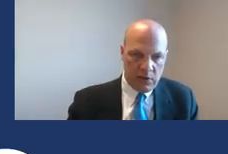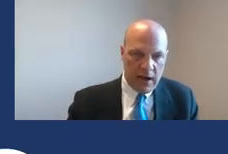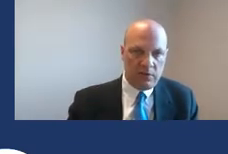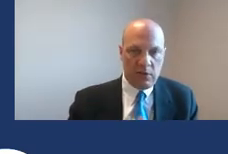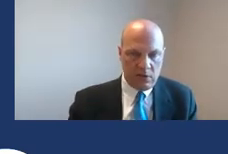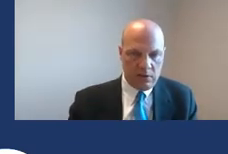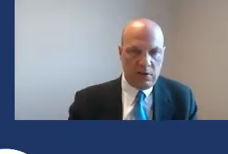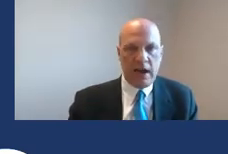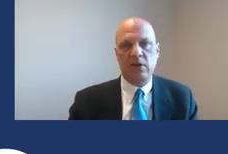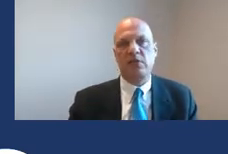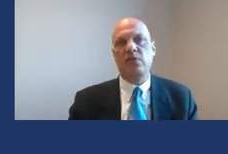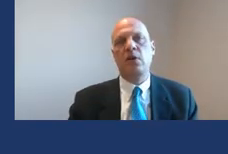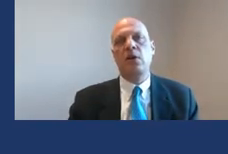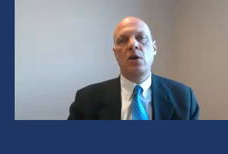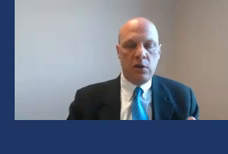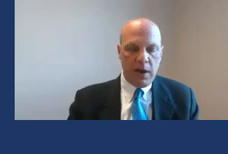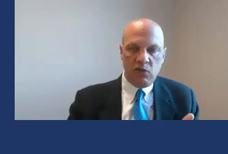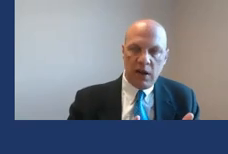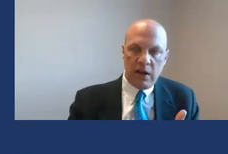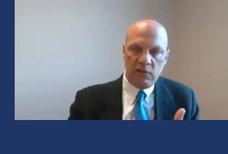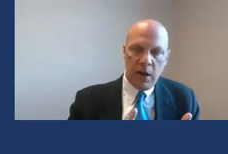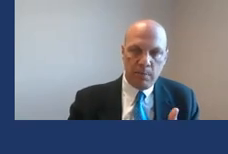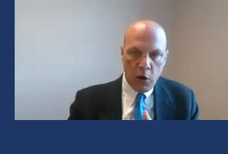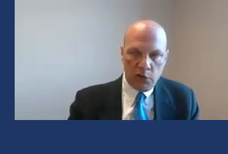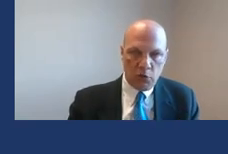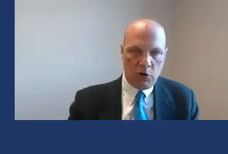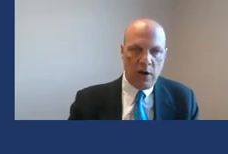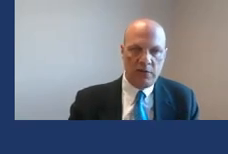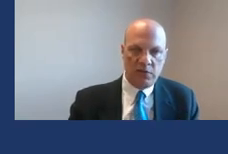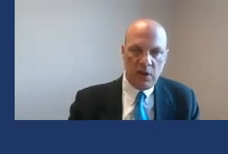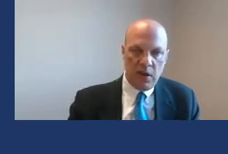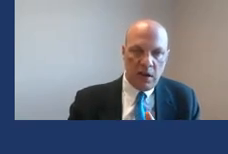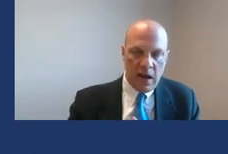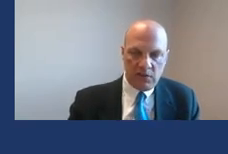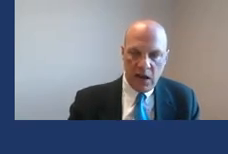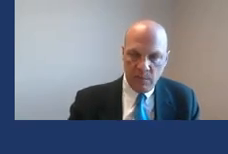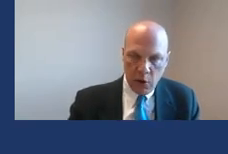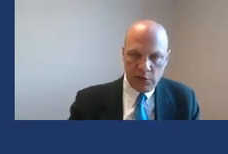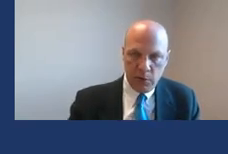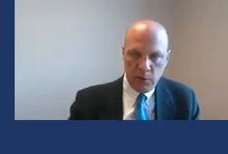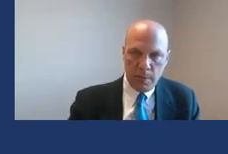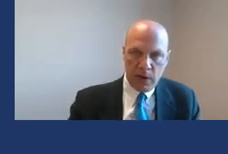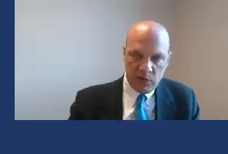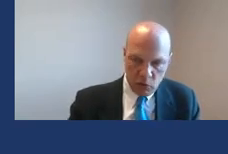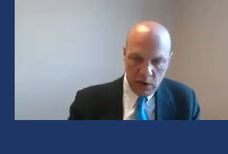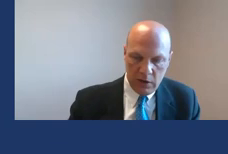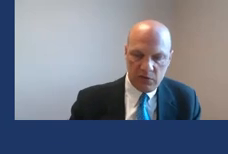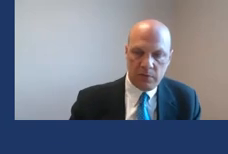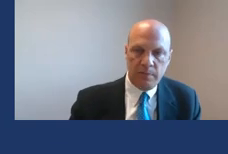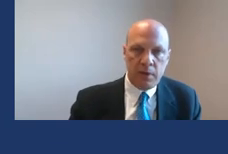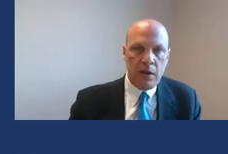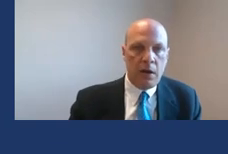safeguards to access. The patient has to make multiple requests and has to have multiple